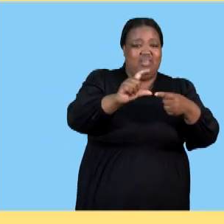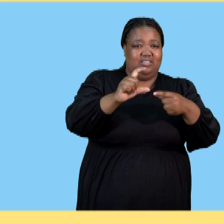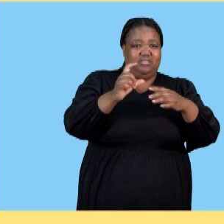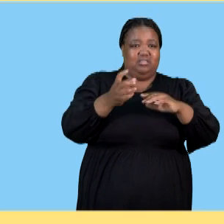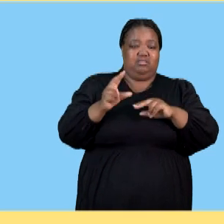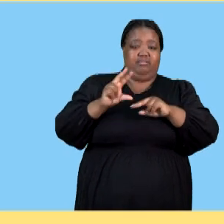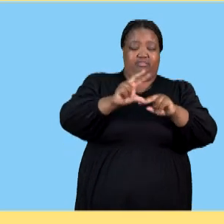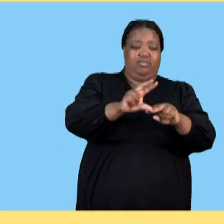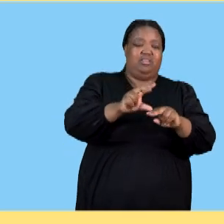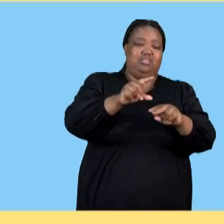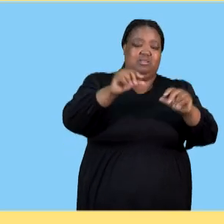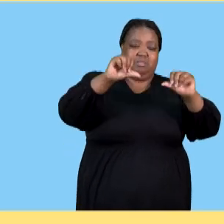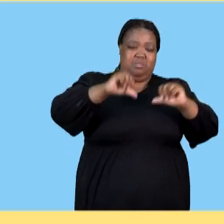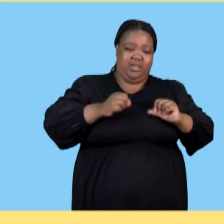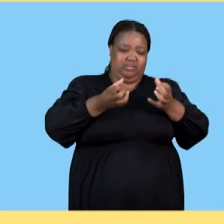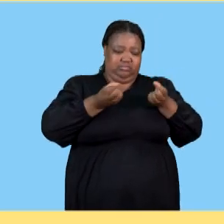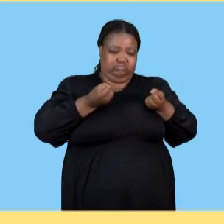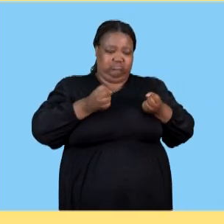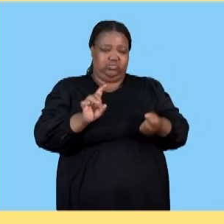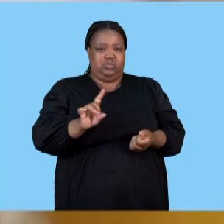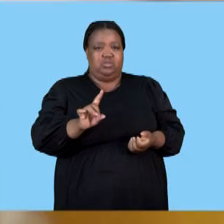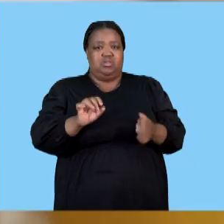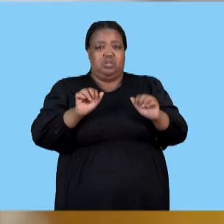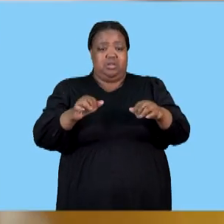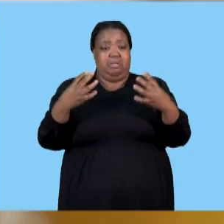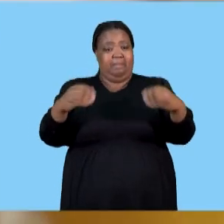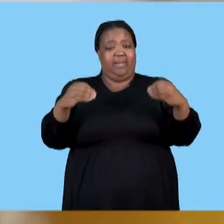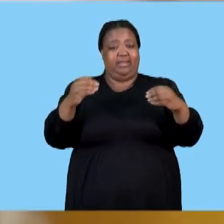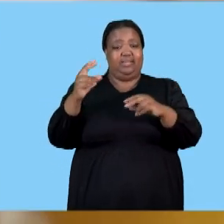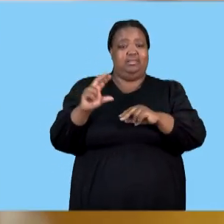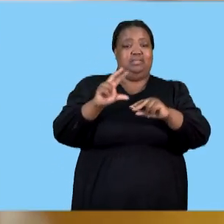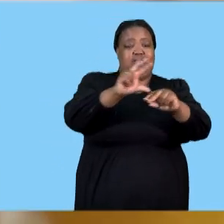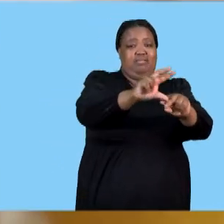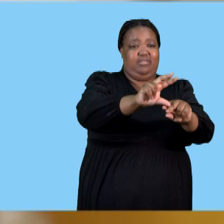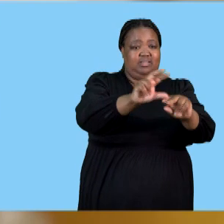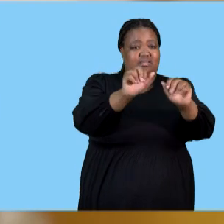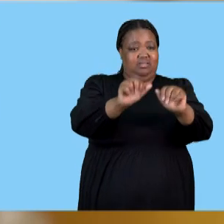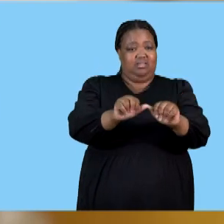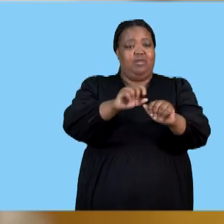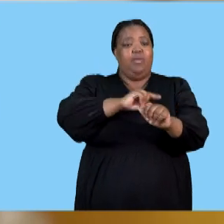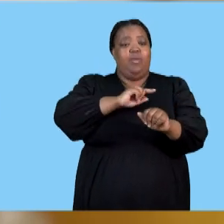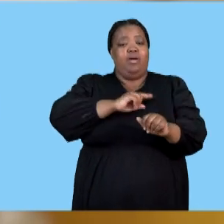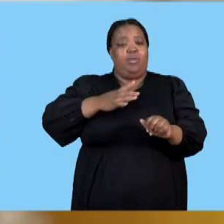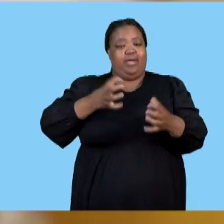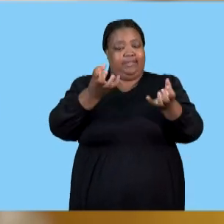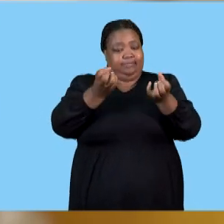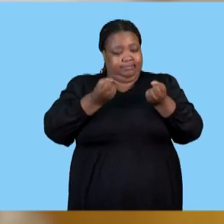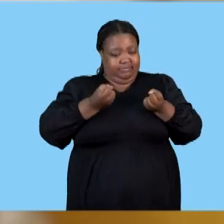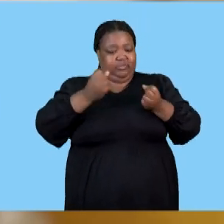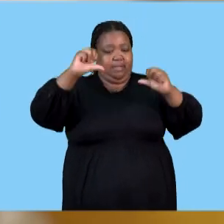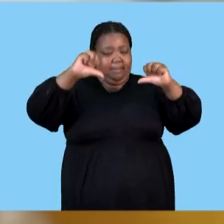important to know that when a person is investing in a business, they are doing so because they want a